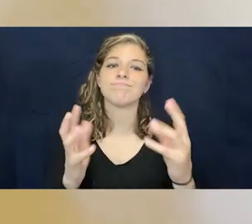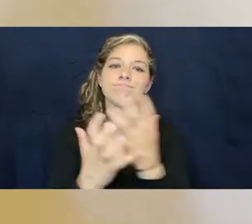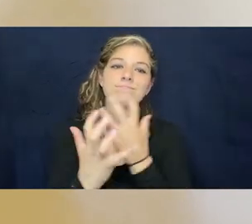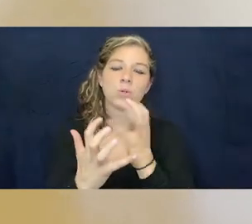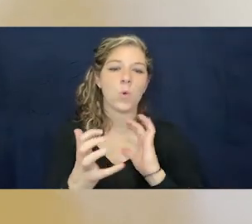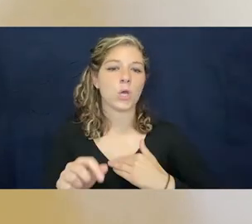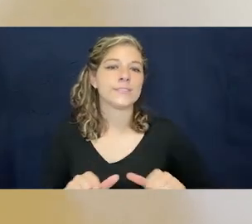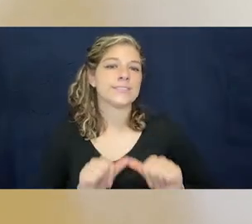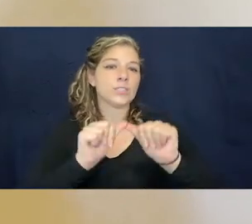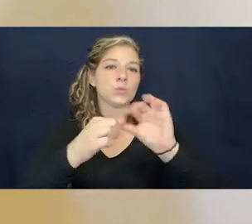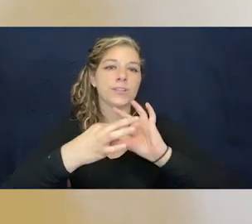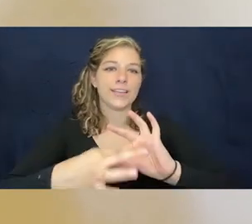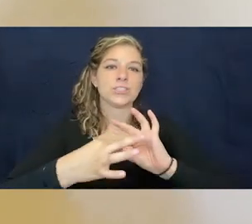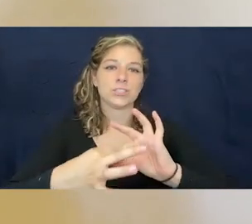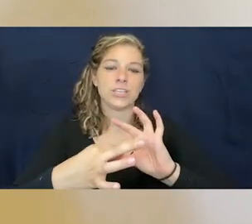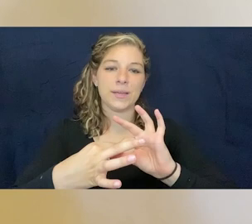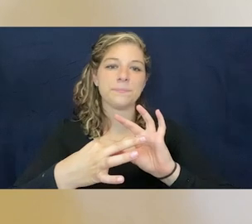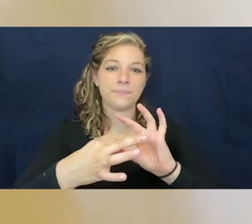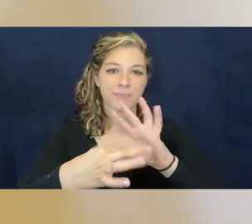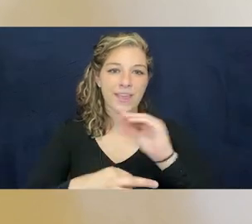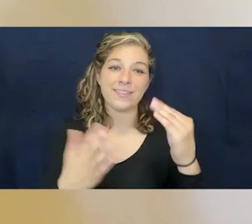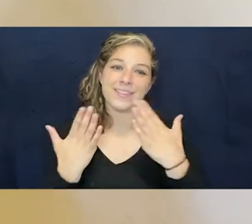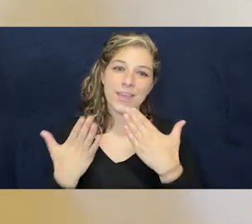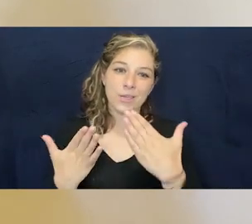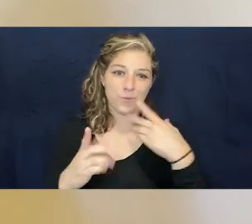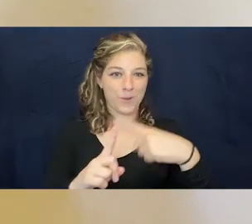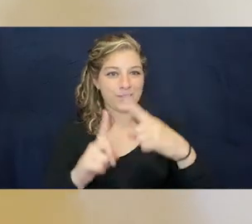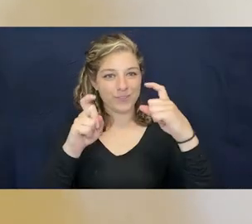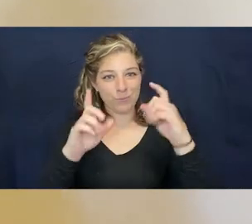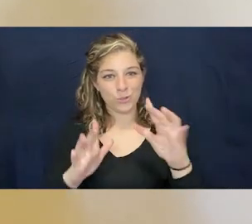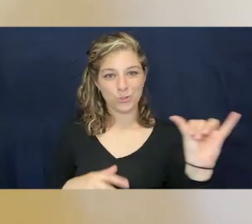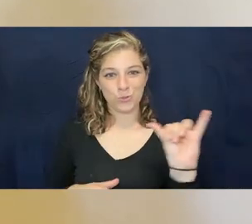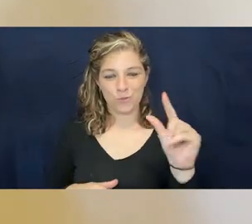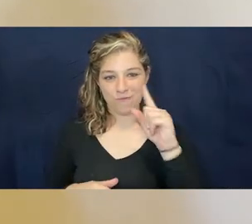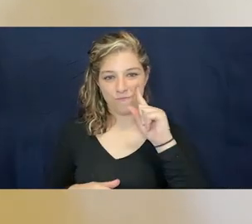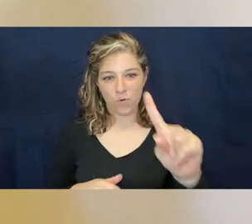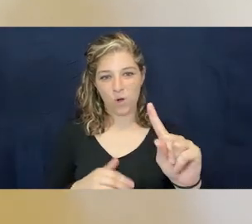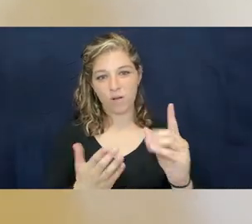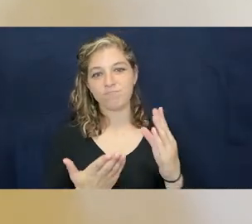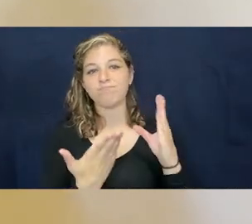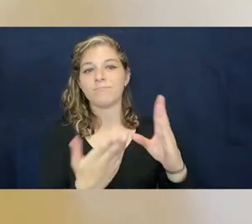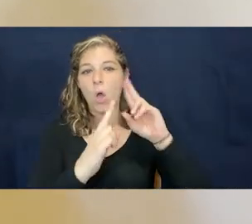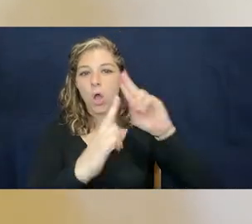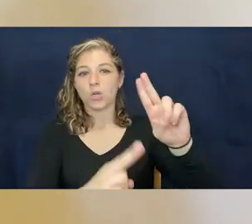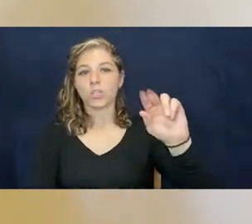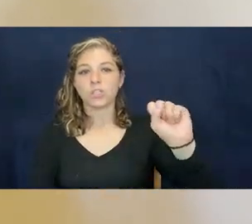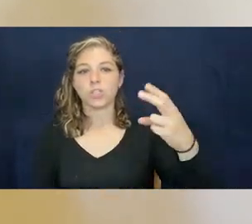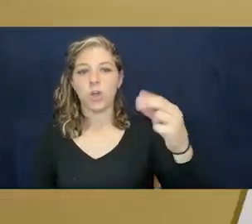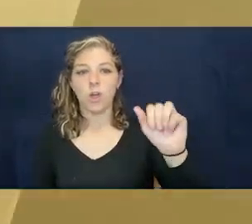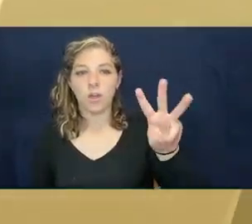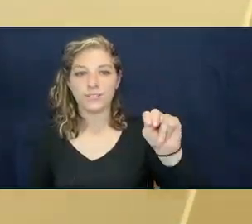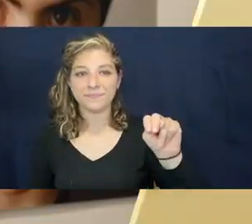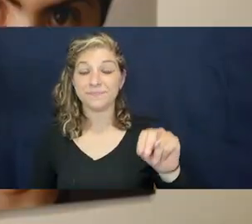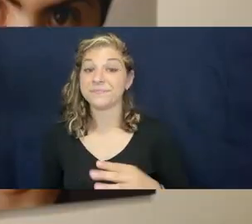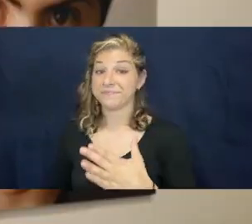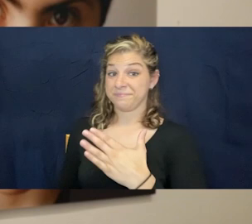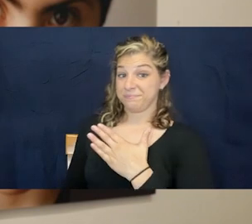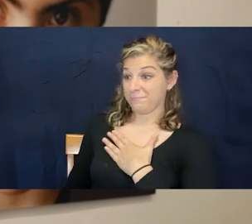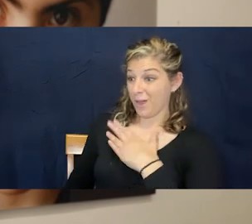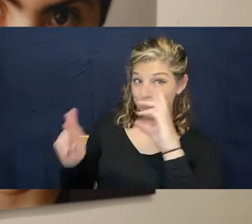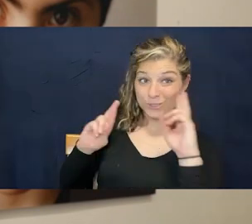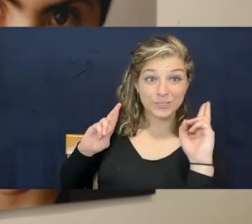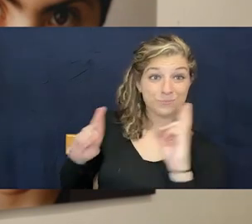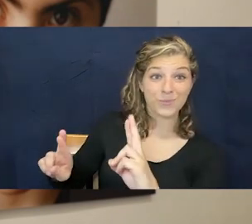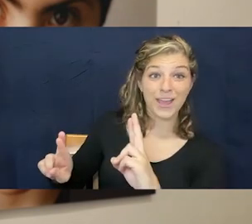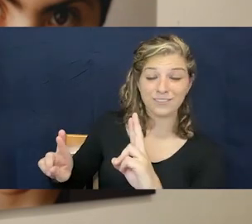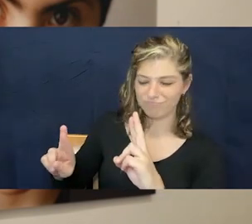forward to our continuing relationship, and thank you, Positive Exposure, for honoring Sean. It is with the